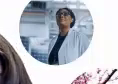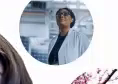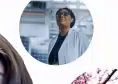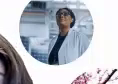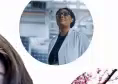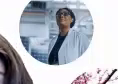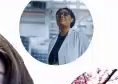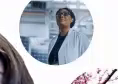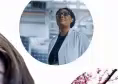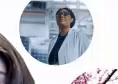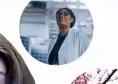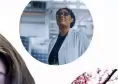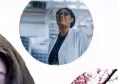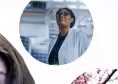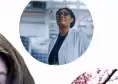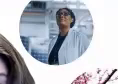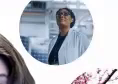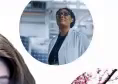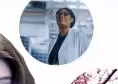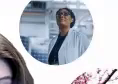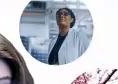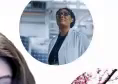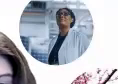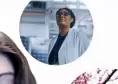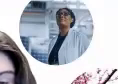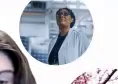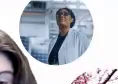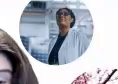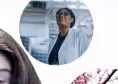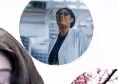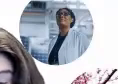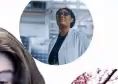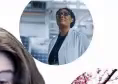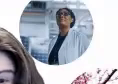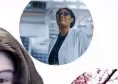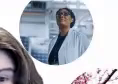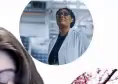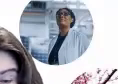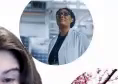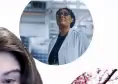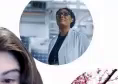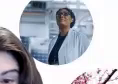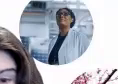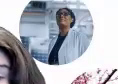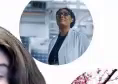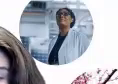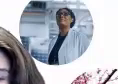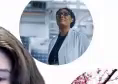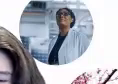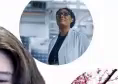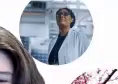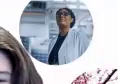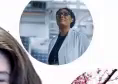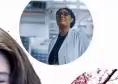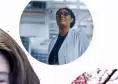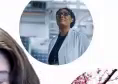Bridging Potential and Opportunity, the Experiences of S-STEM Scholars, which was put together by our colleagues at AIR, which